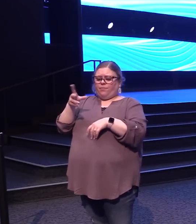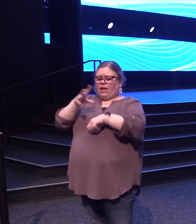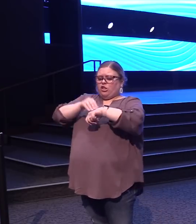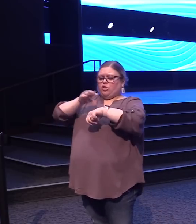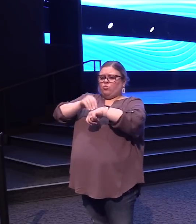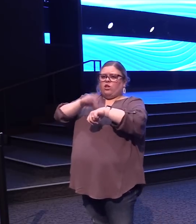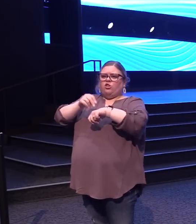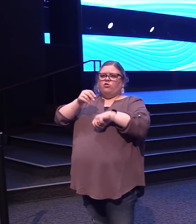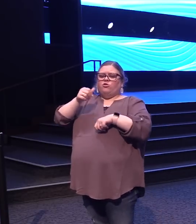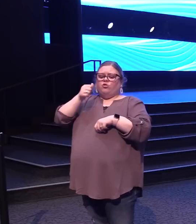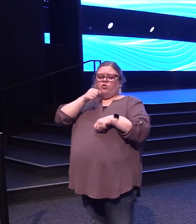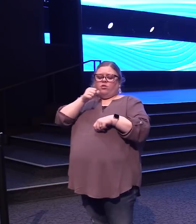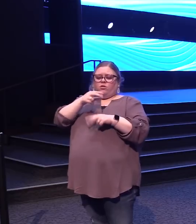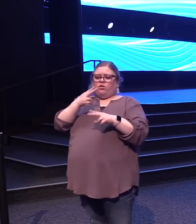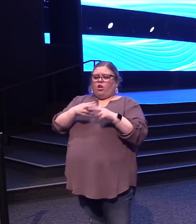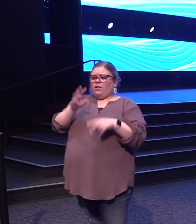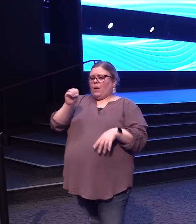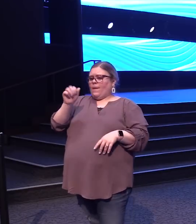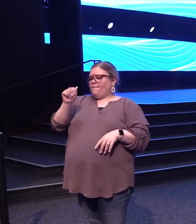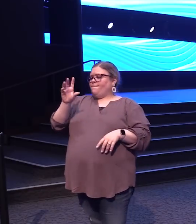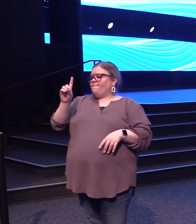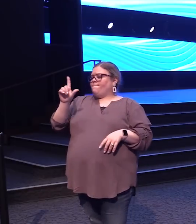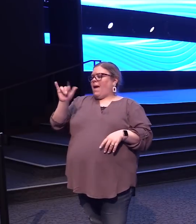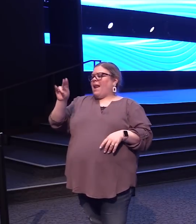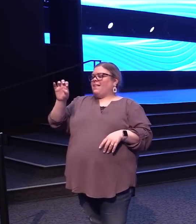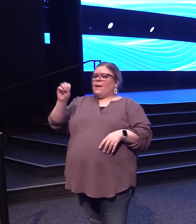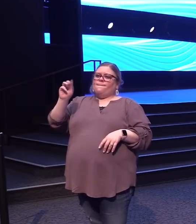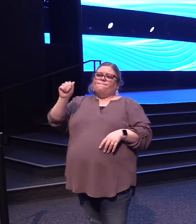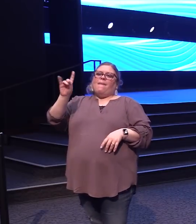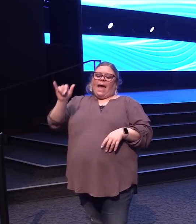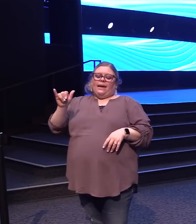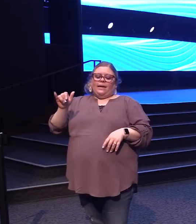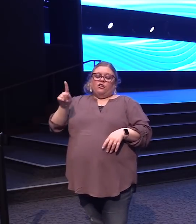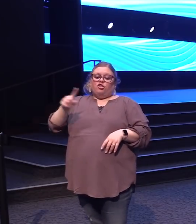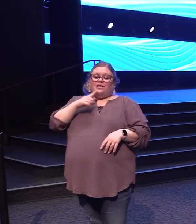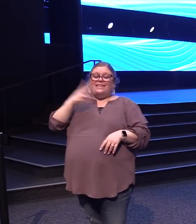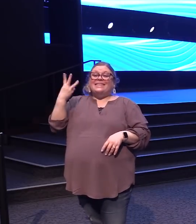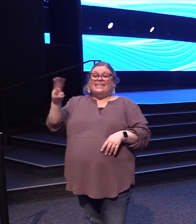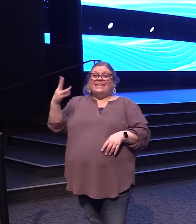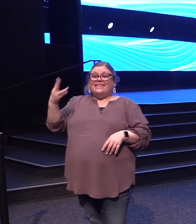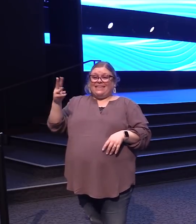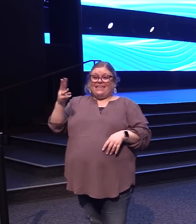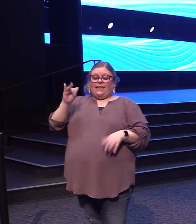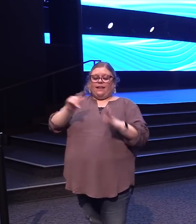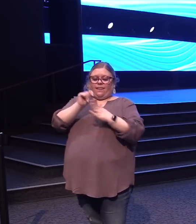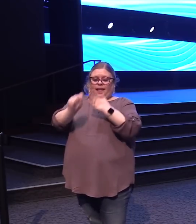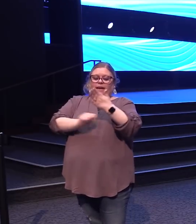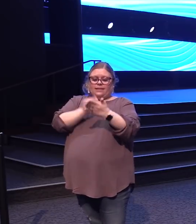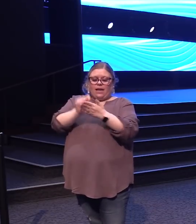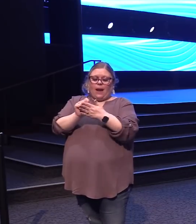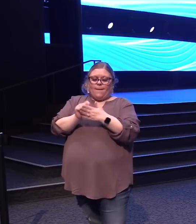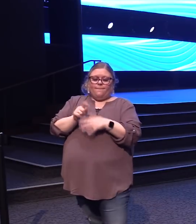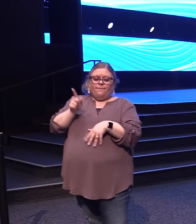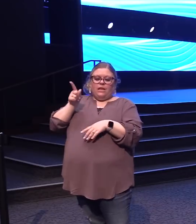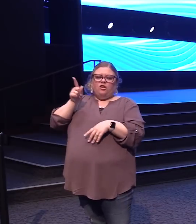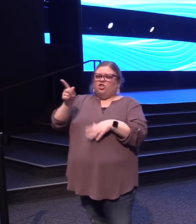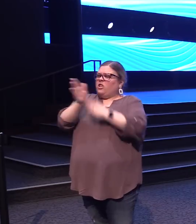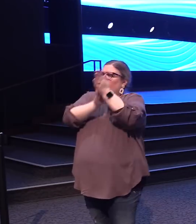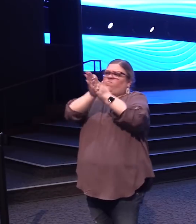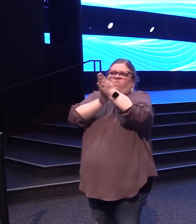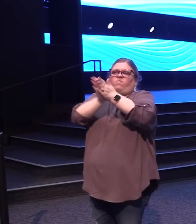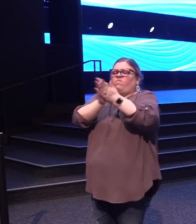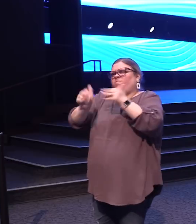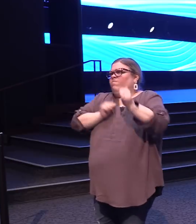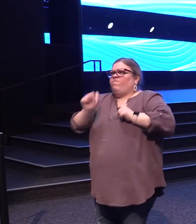a Swedish girl from back home in Sweden called Madeline. She was 16 years old at the time, and she was really fired